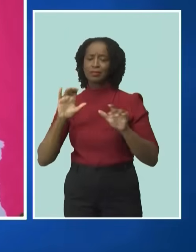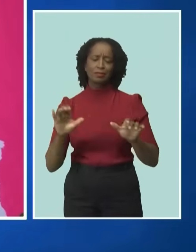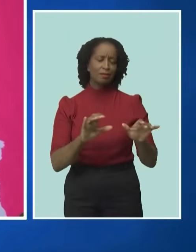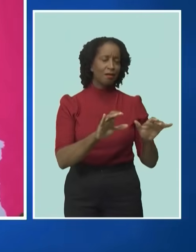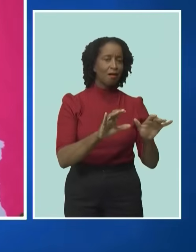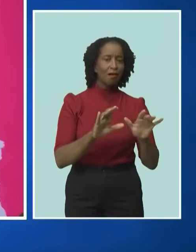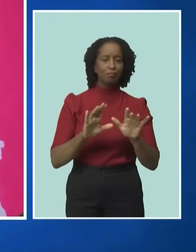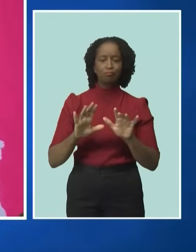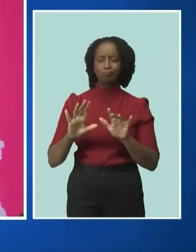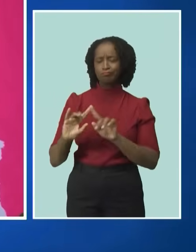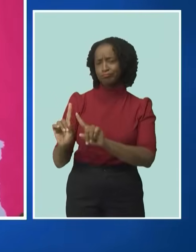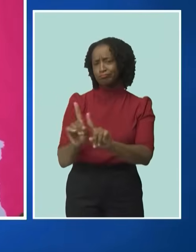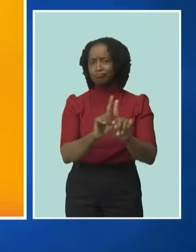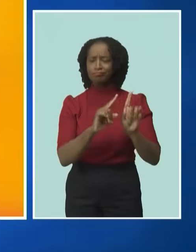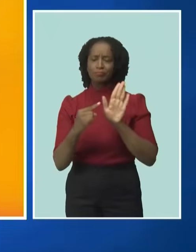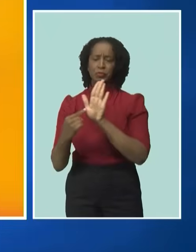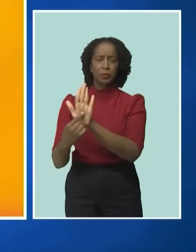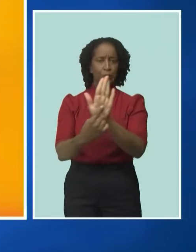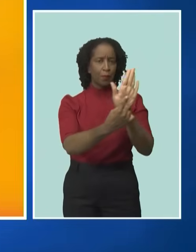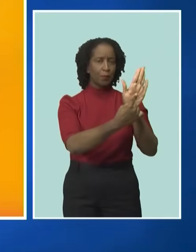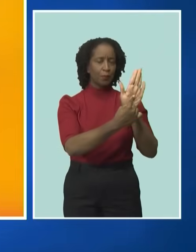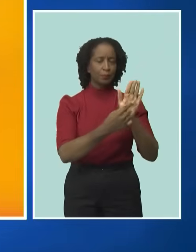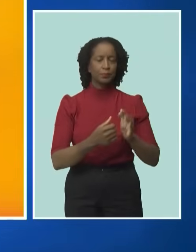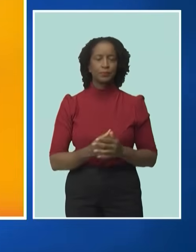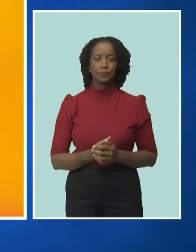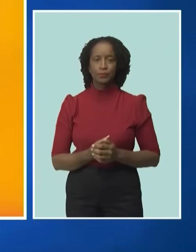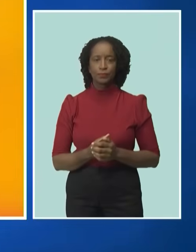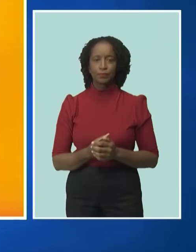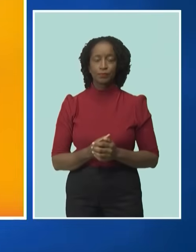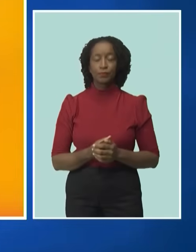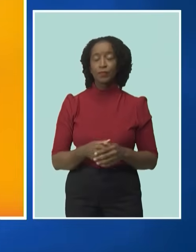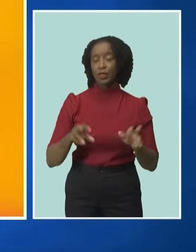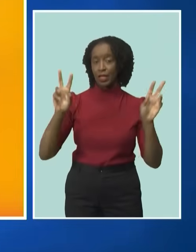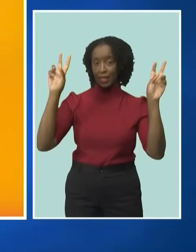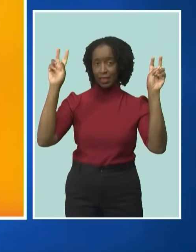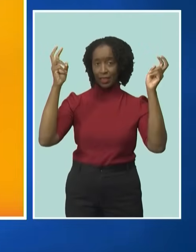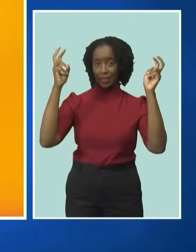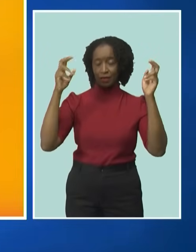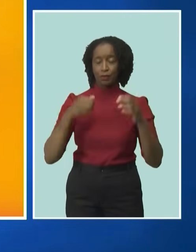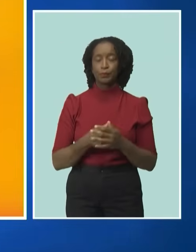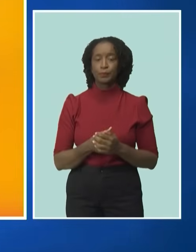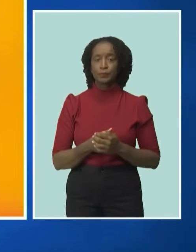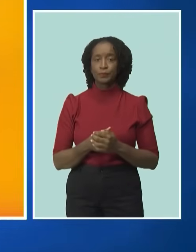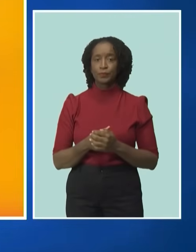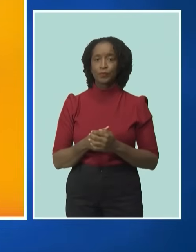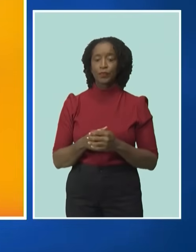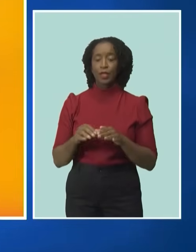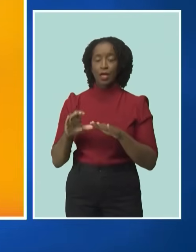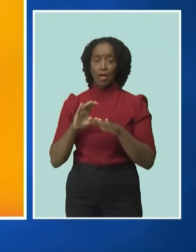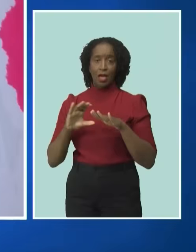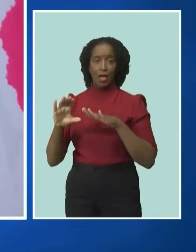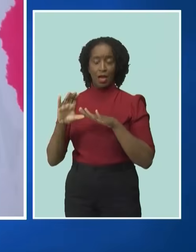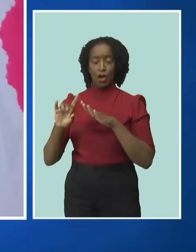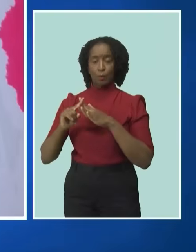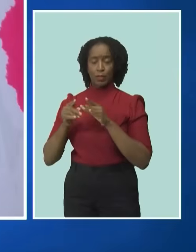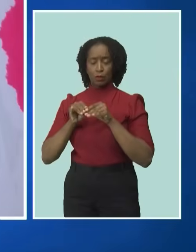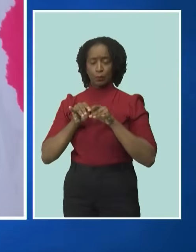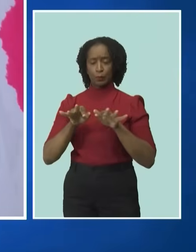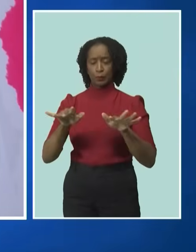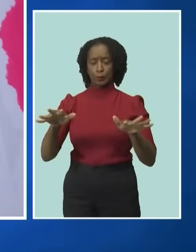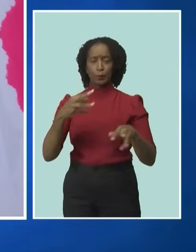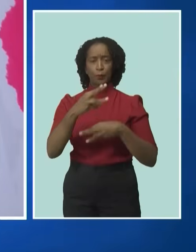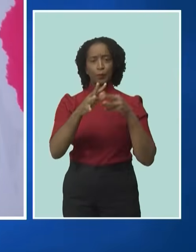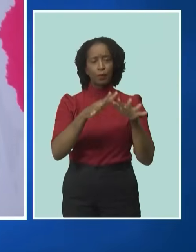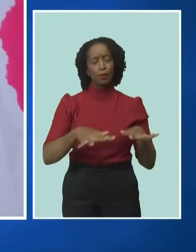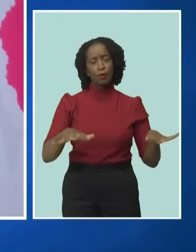most magical of ways. The theme for Carifesta 15 is Caribbean Roots Global Excellence. Program